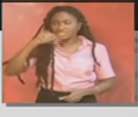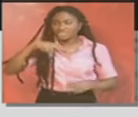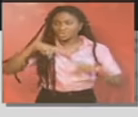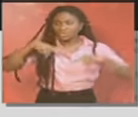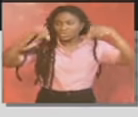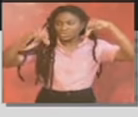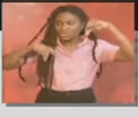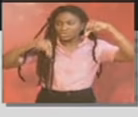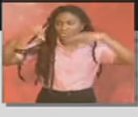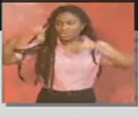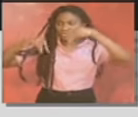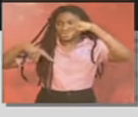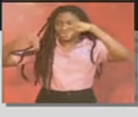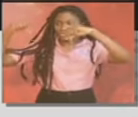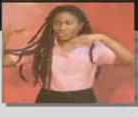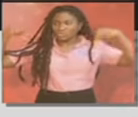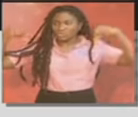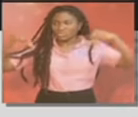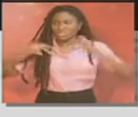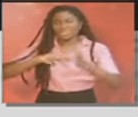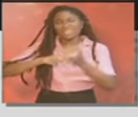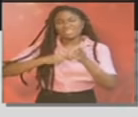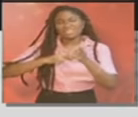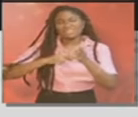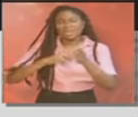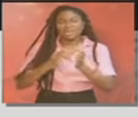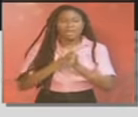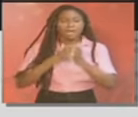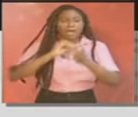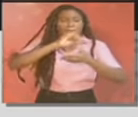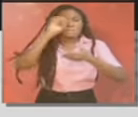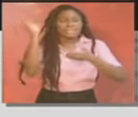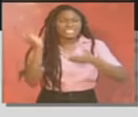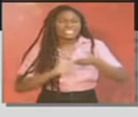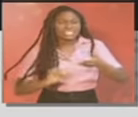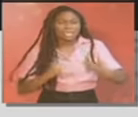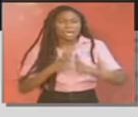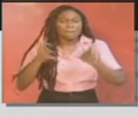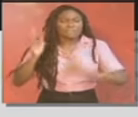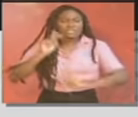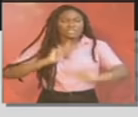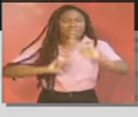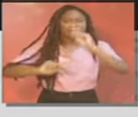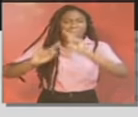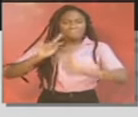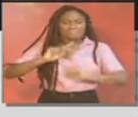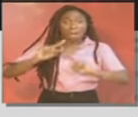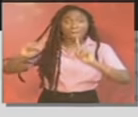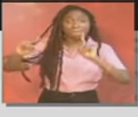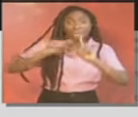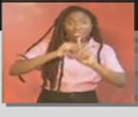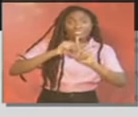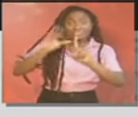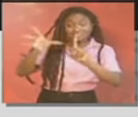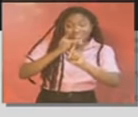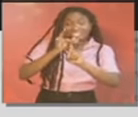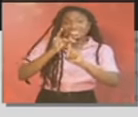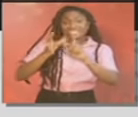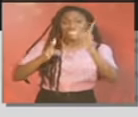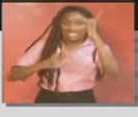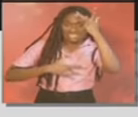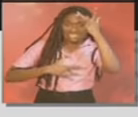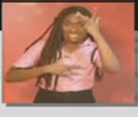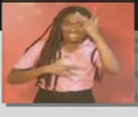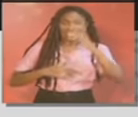actually represents the percentage of cases that are positive out of the people who we swab